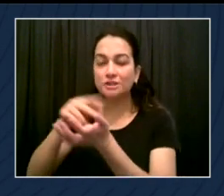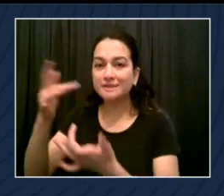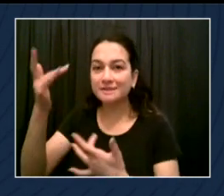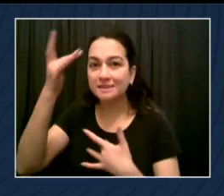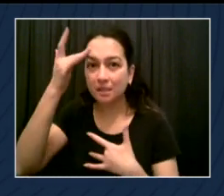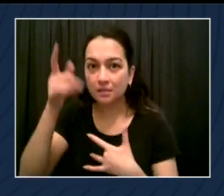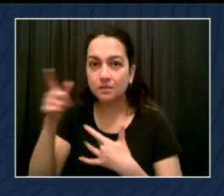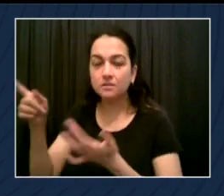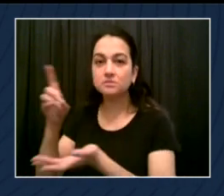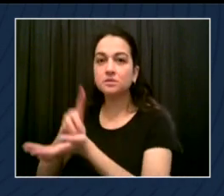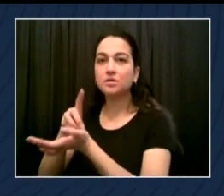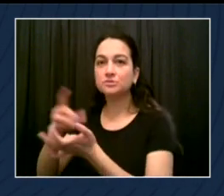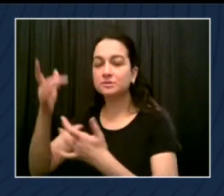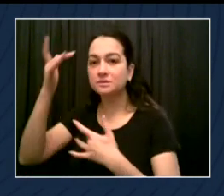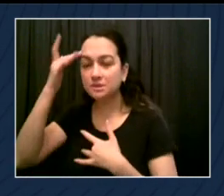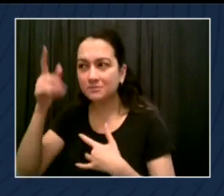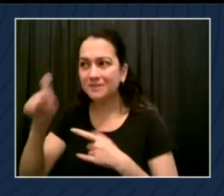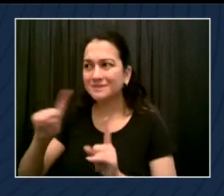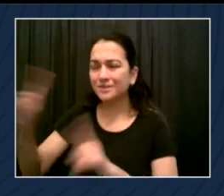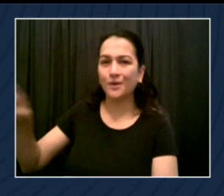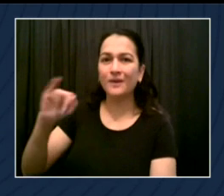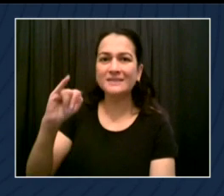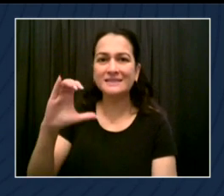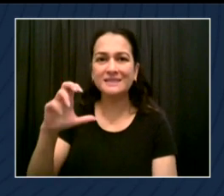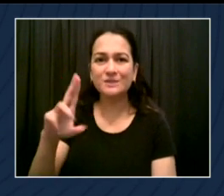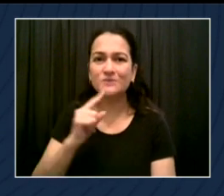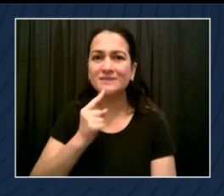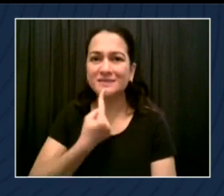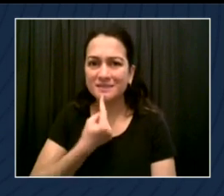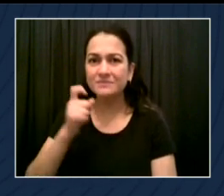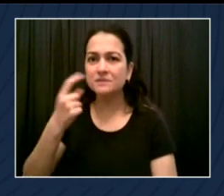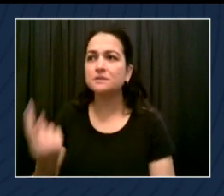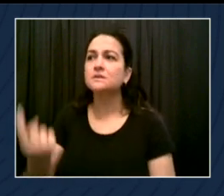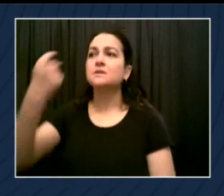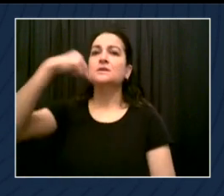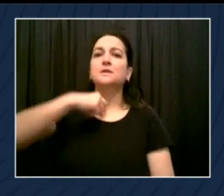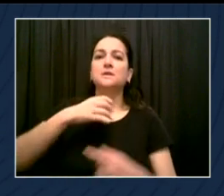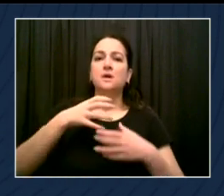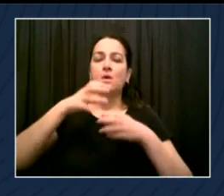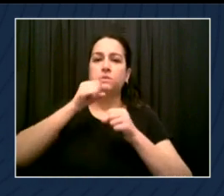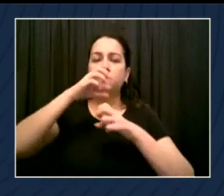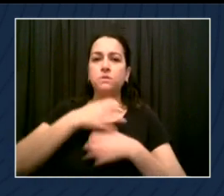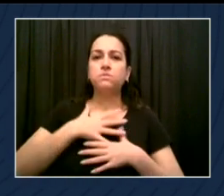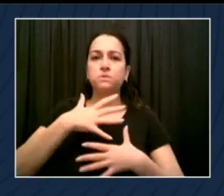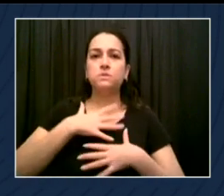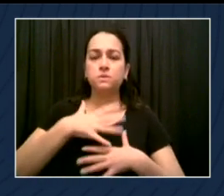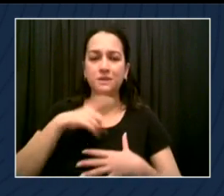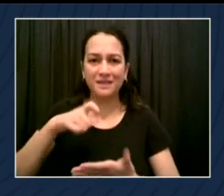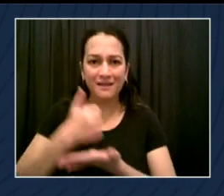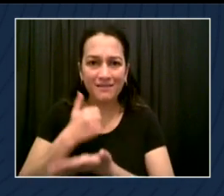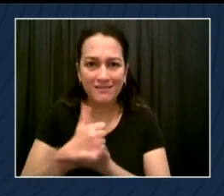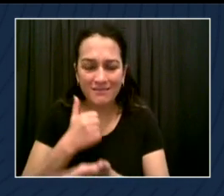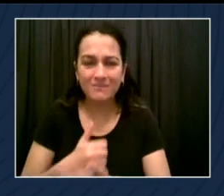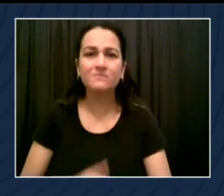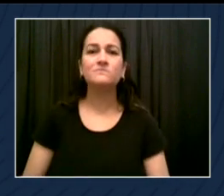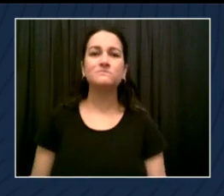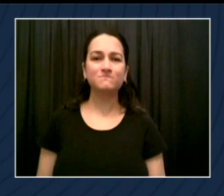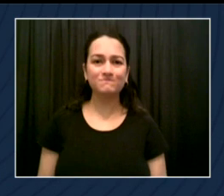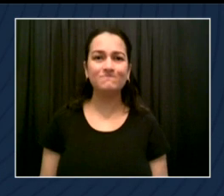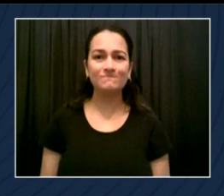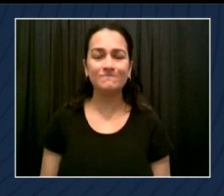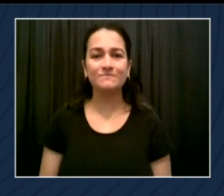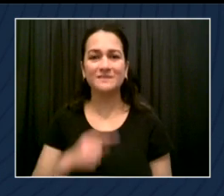patients, and all the many healthcare professionals who've shown up each and every day doing their level best to get us through